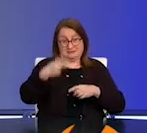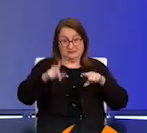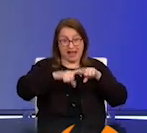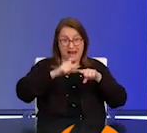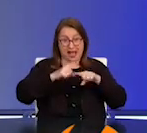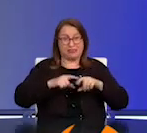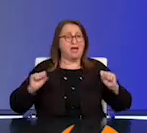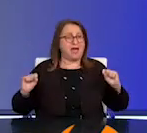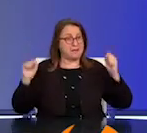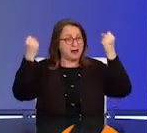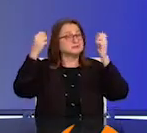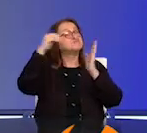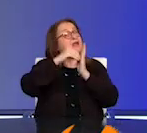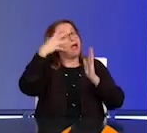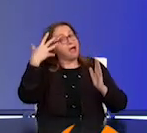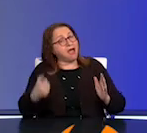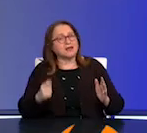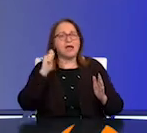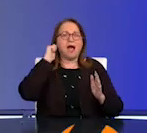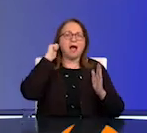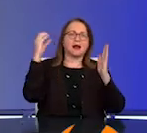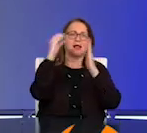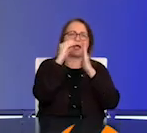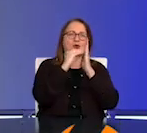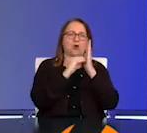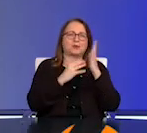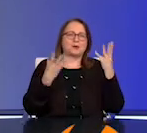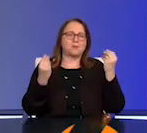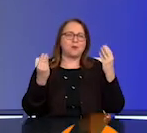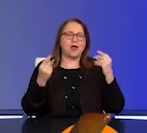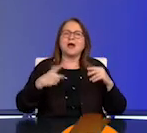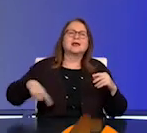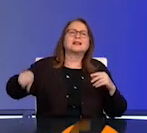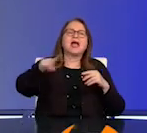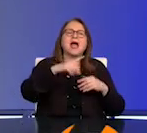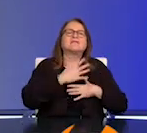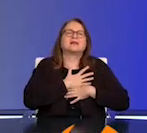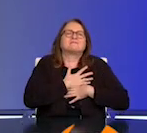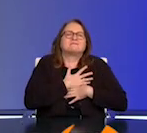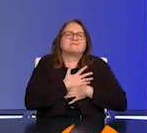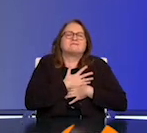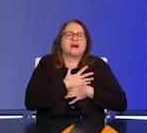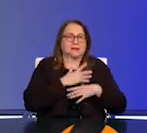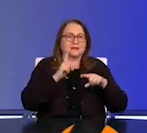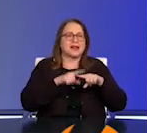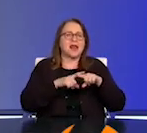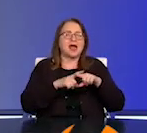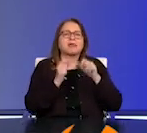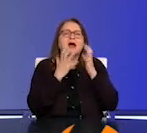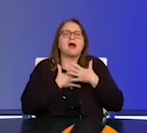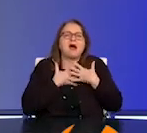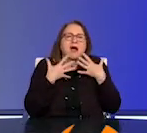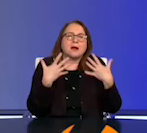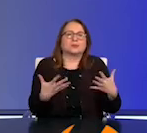are recorded the names of Britons, deeply moved by this spirit of